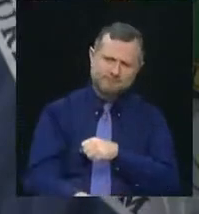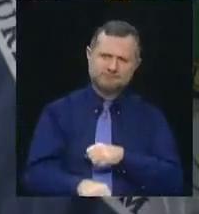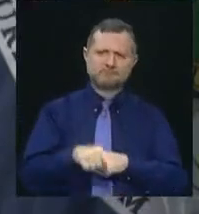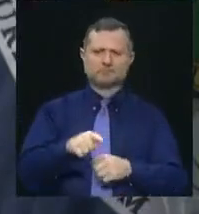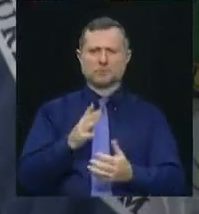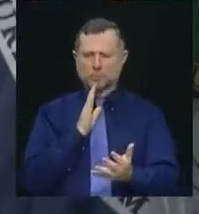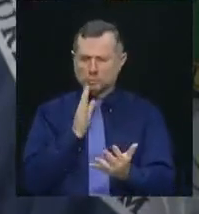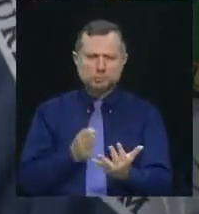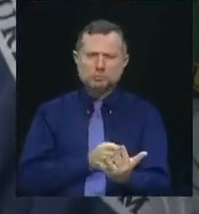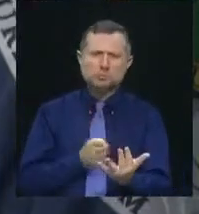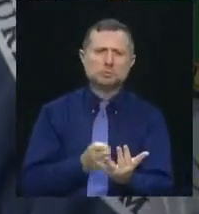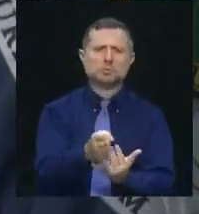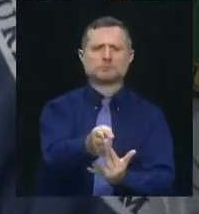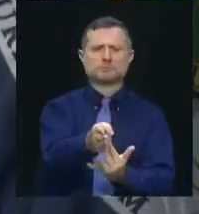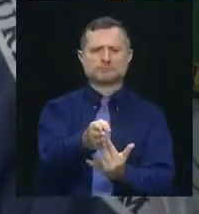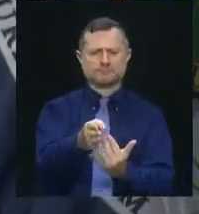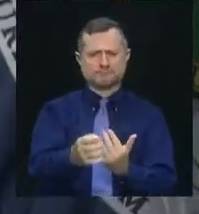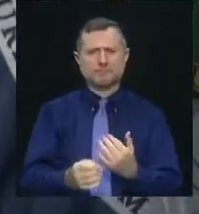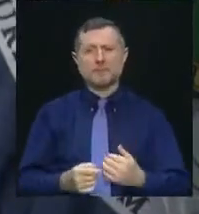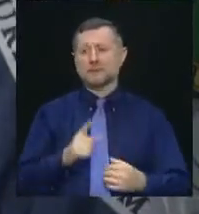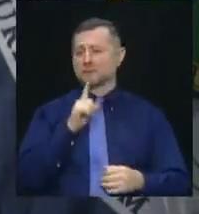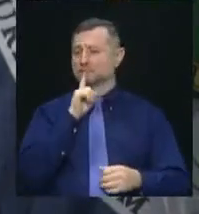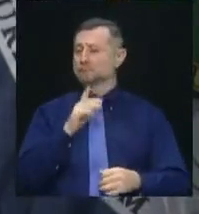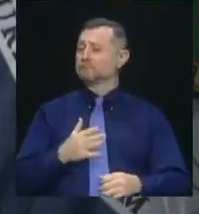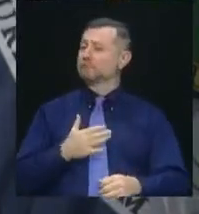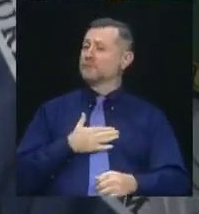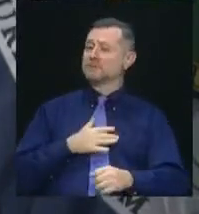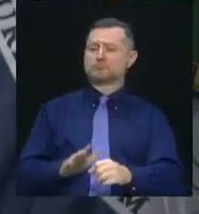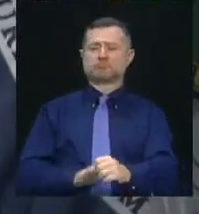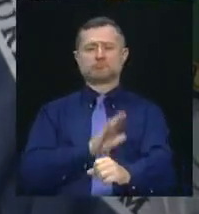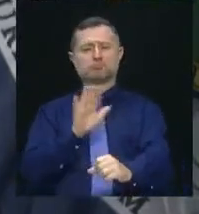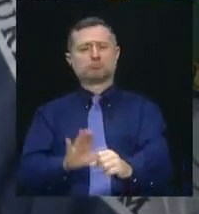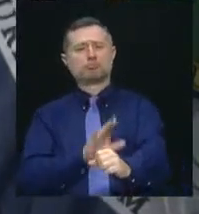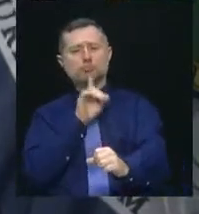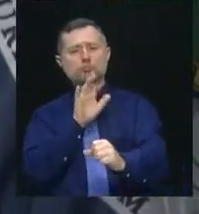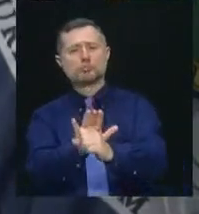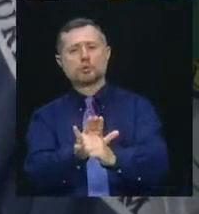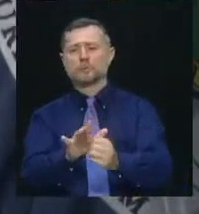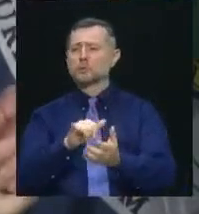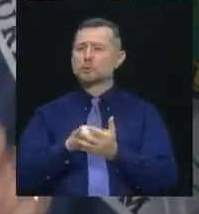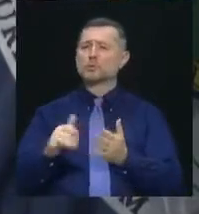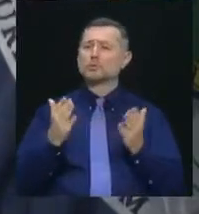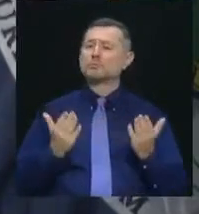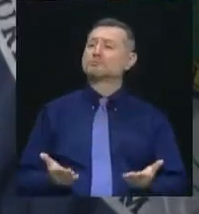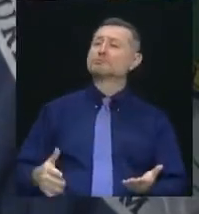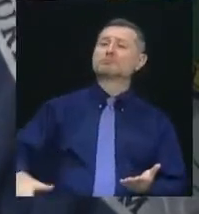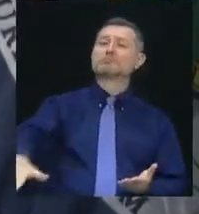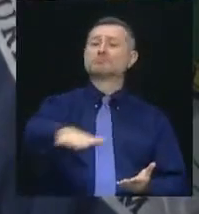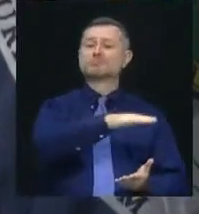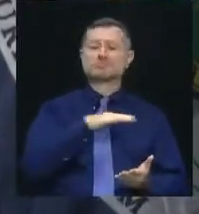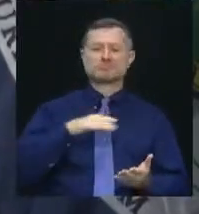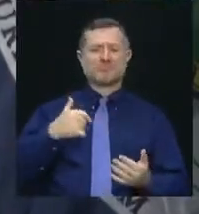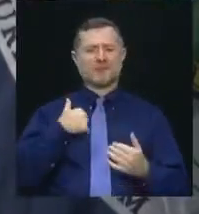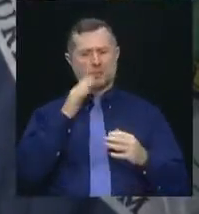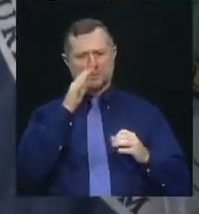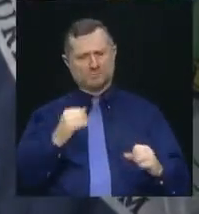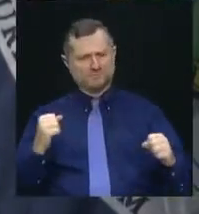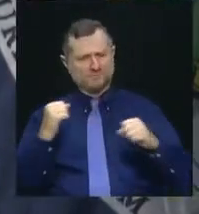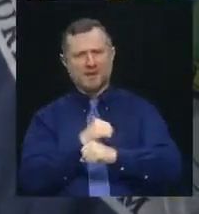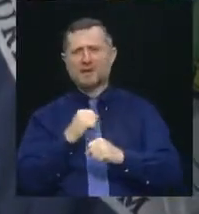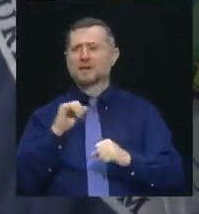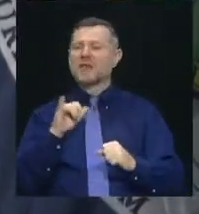the promise I make to all New Yorkers, right here and right now, I will fight like hell for you every single